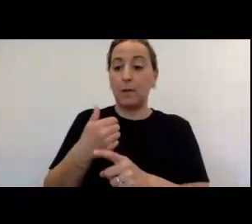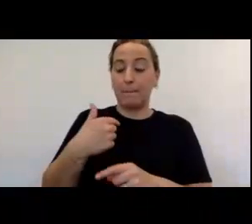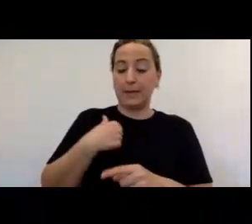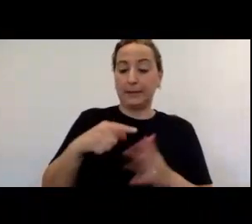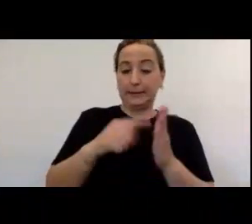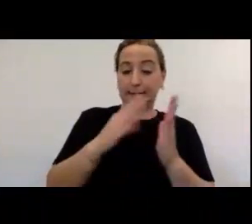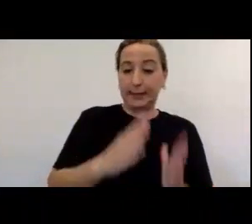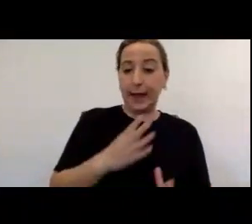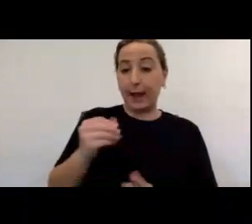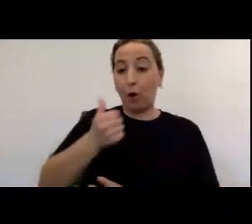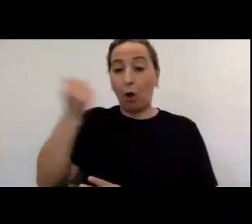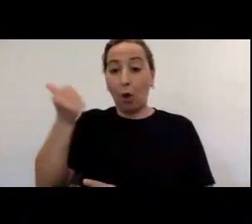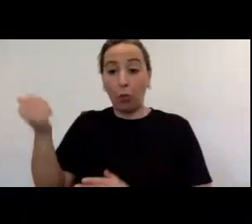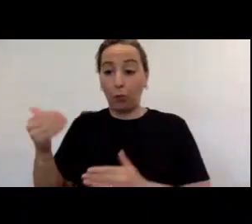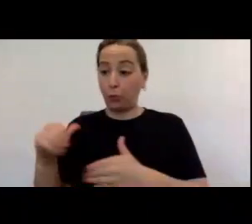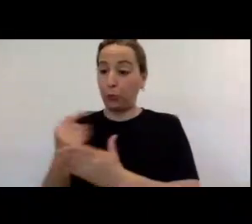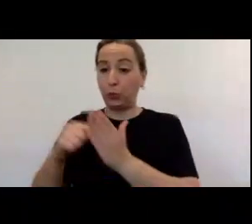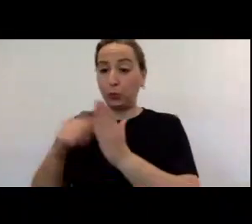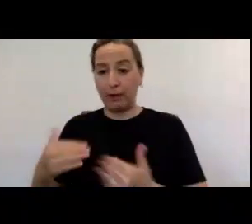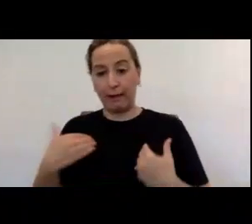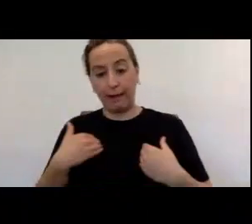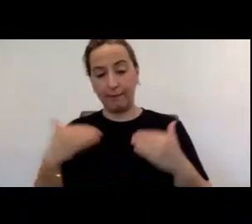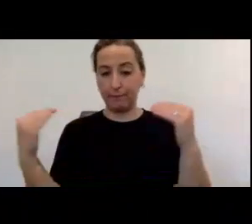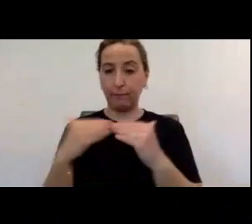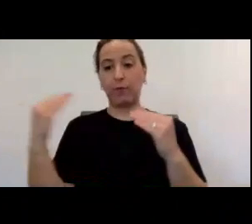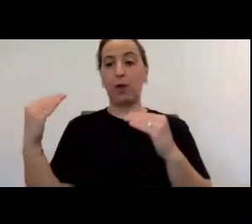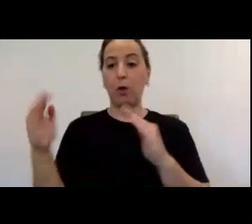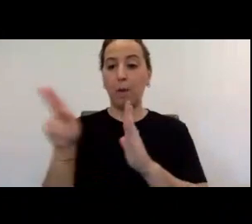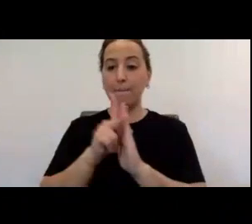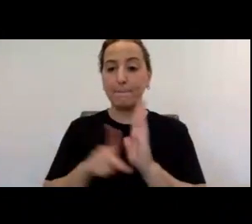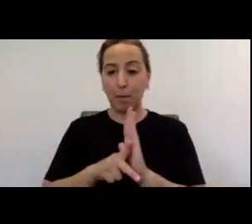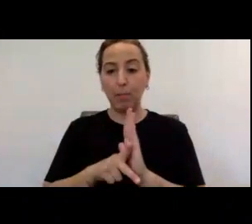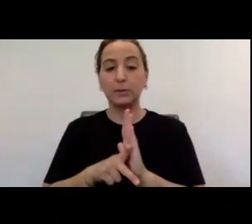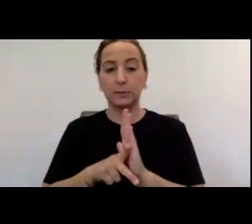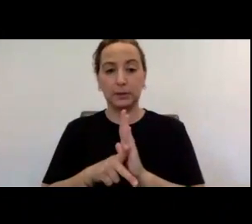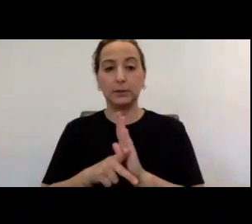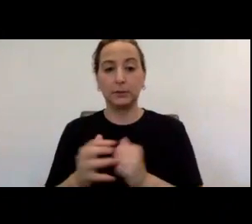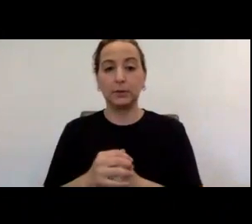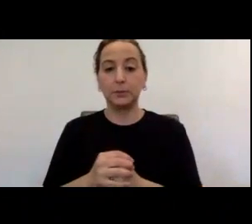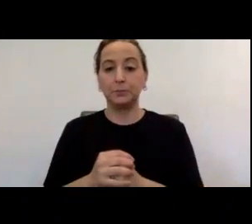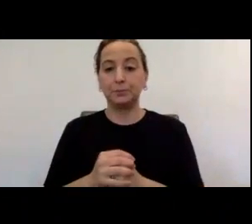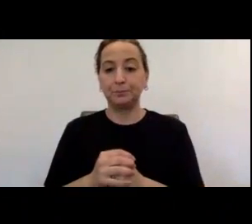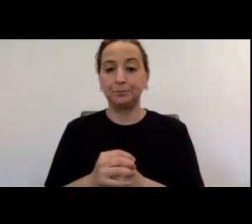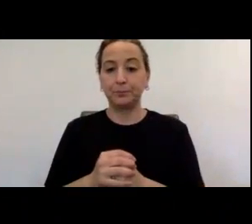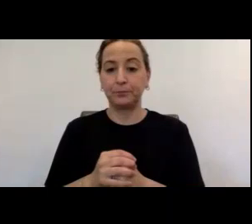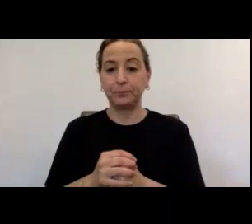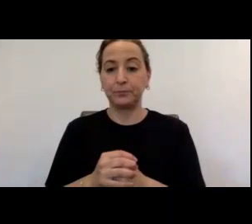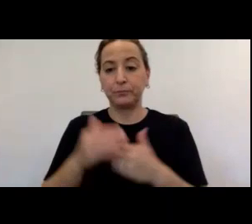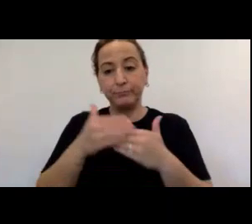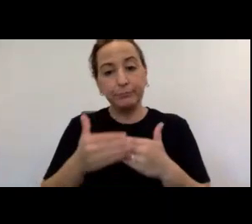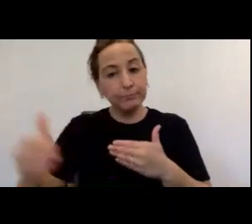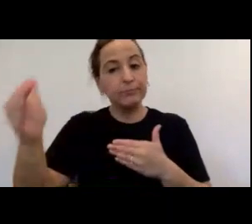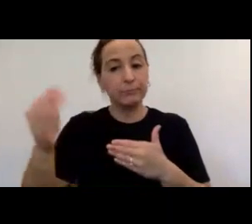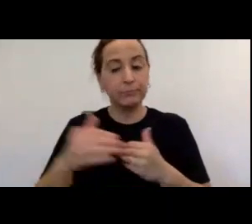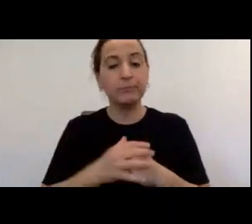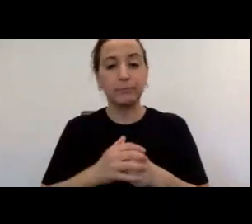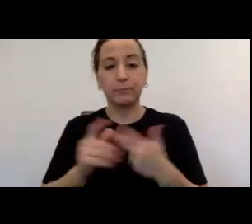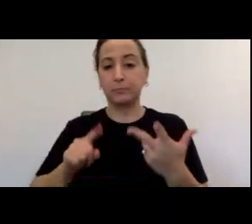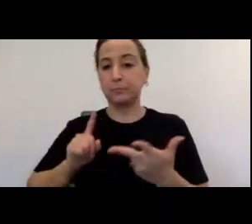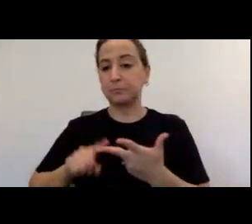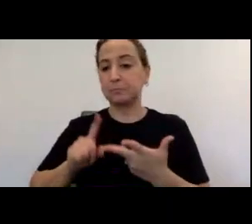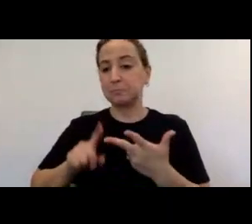this housing provider have fair policies going further from that point on out. There may